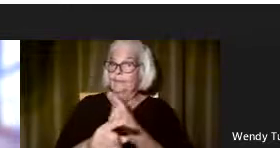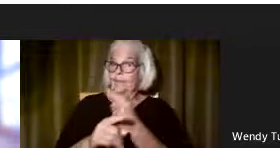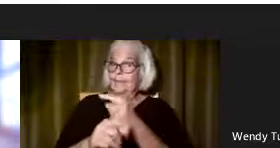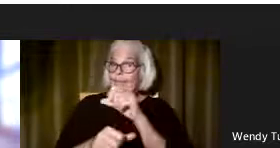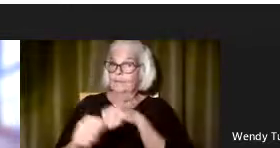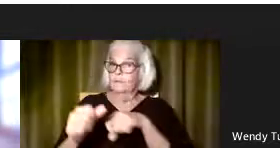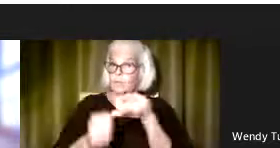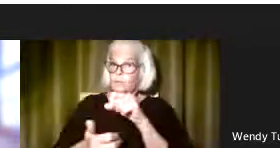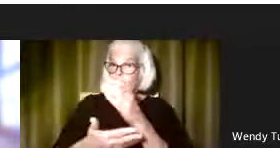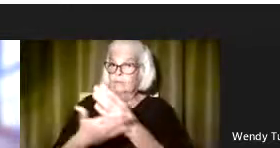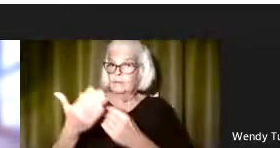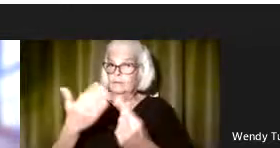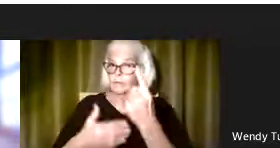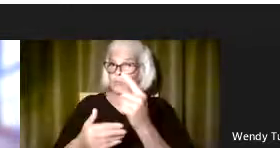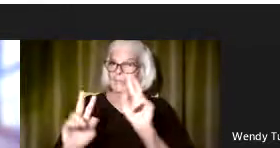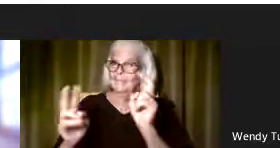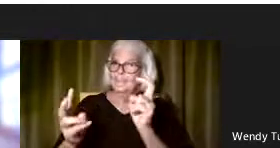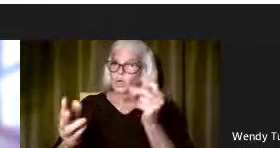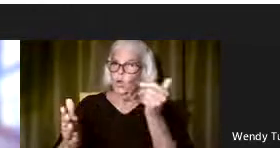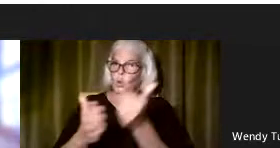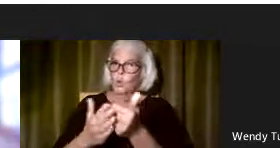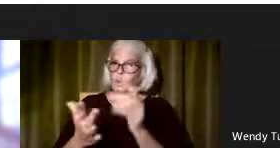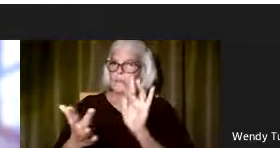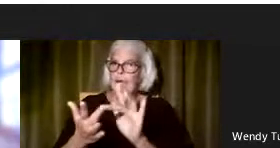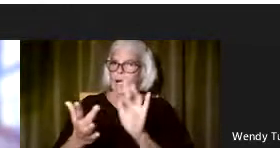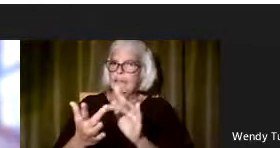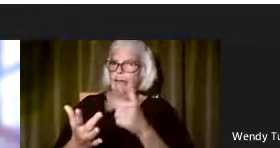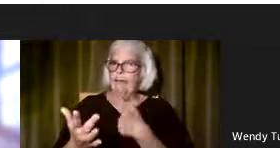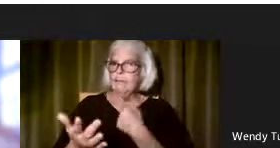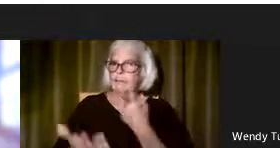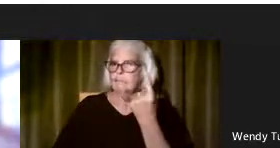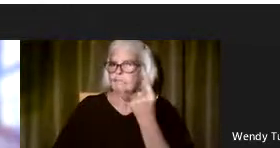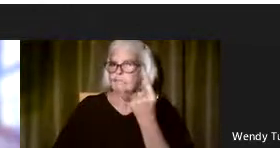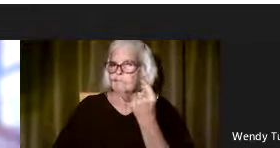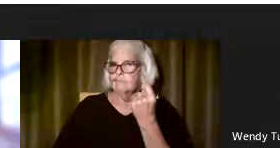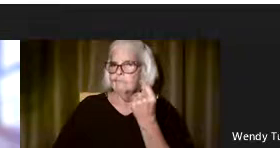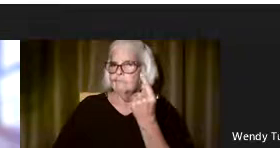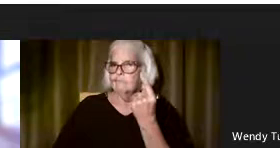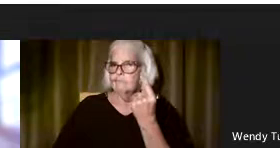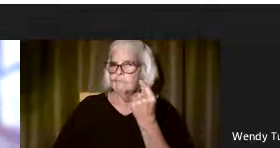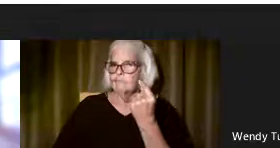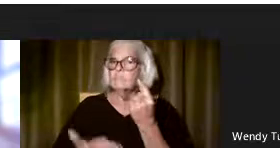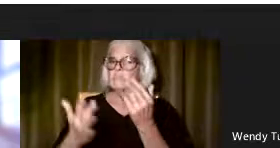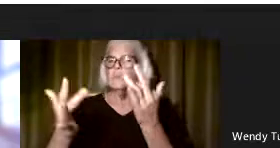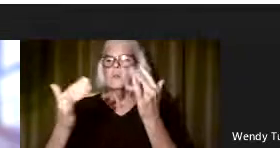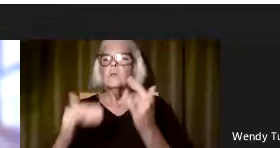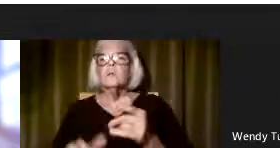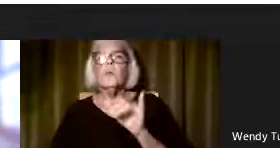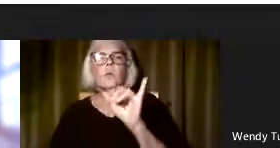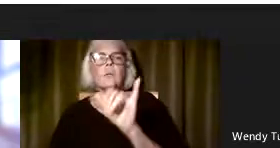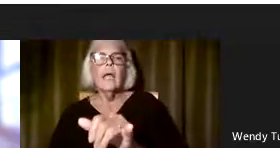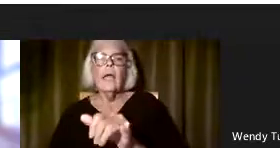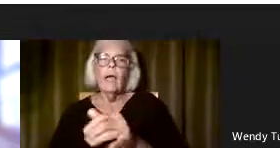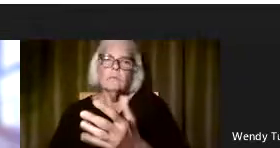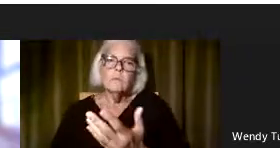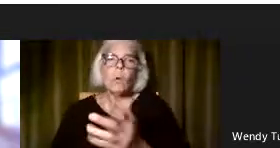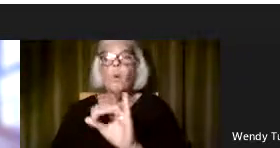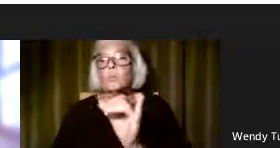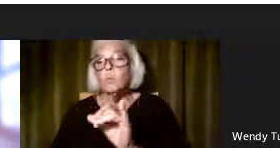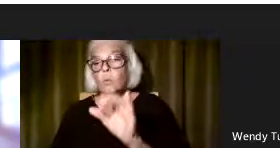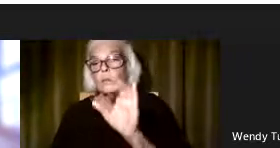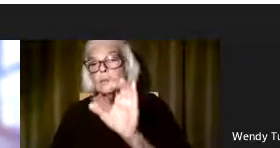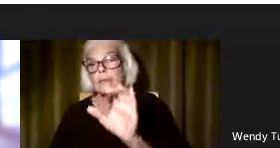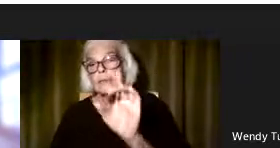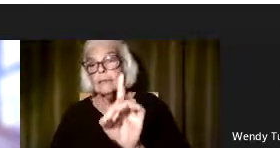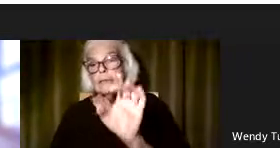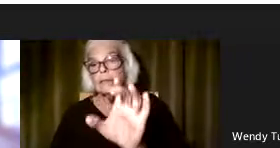it is updated by the CDC, but as I previewed, the close contact information might be changing soon. Huge